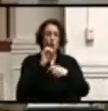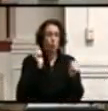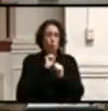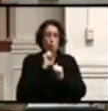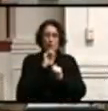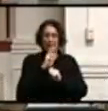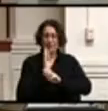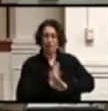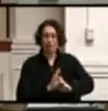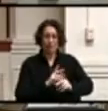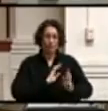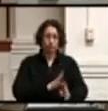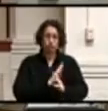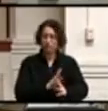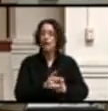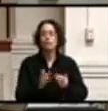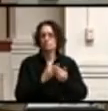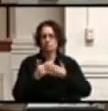of it.